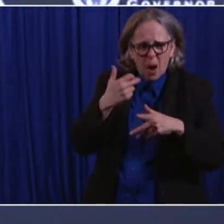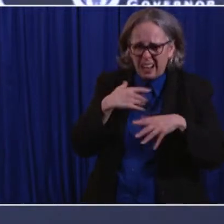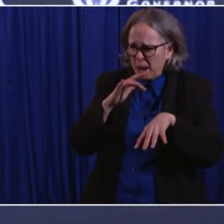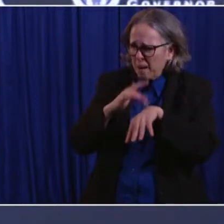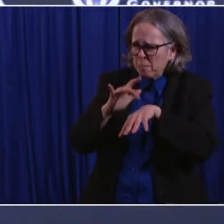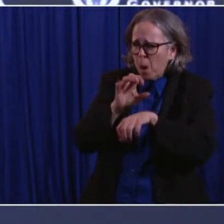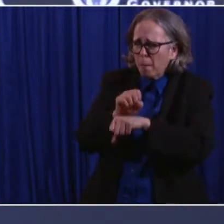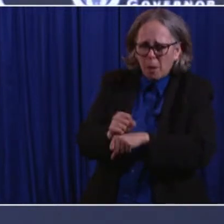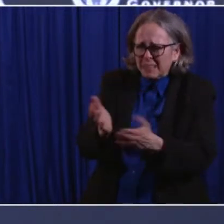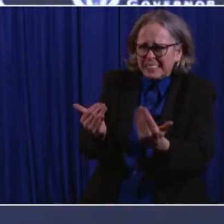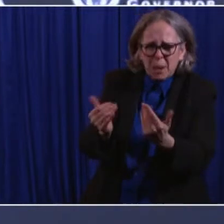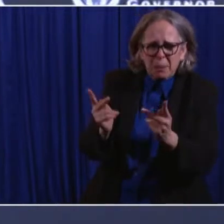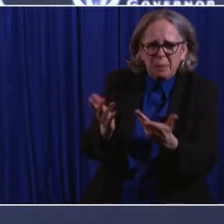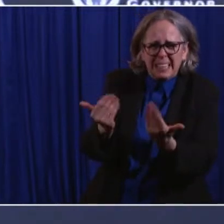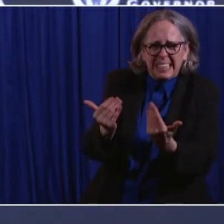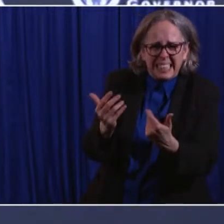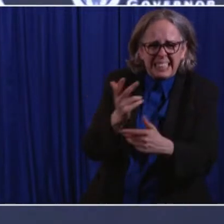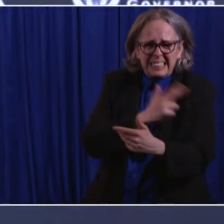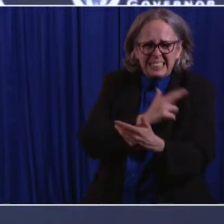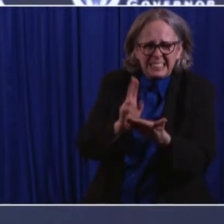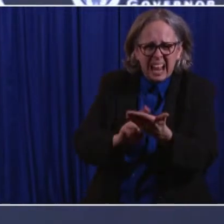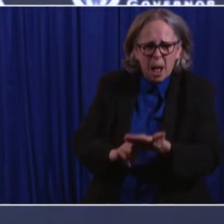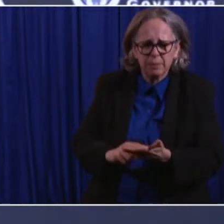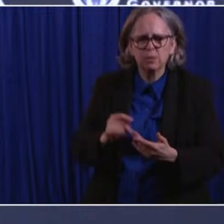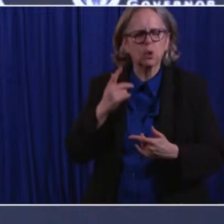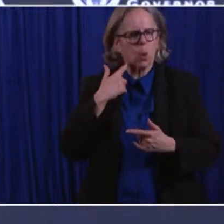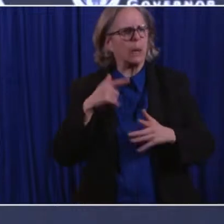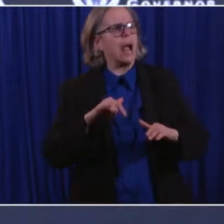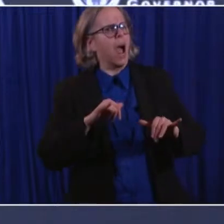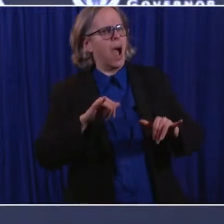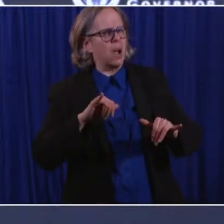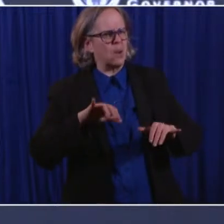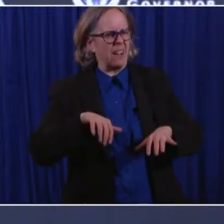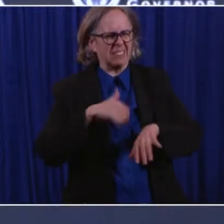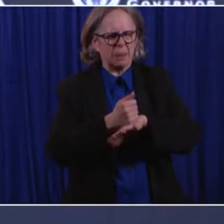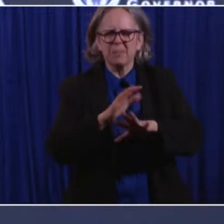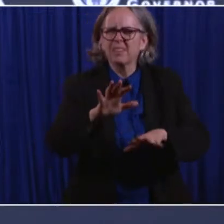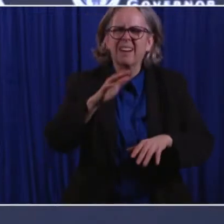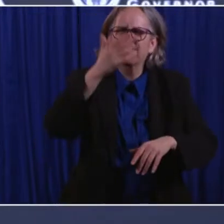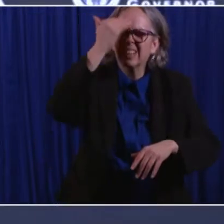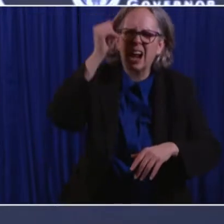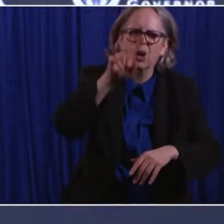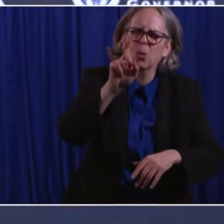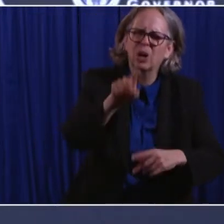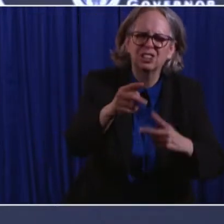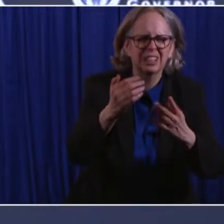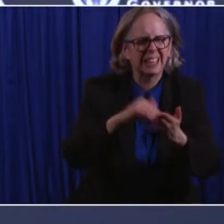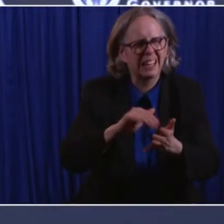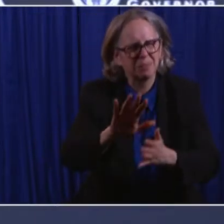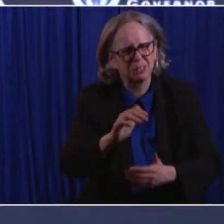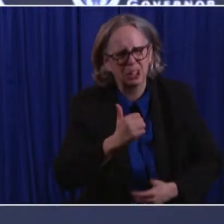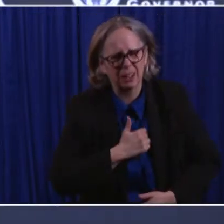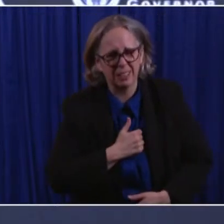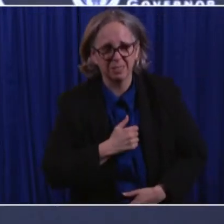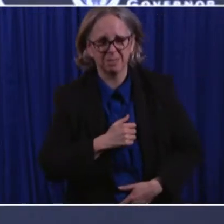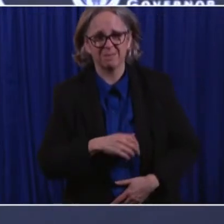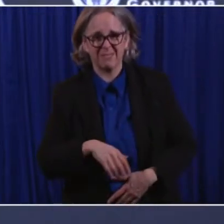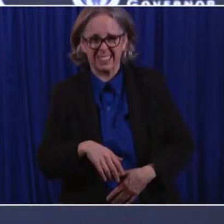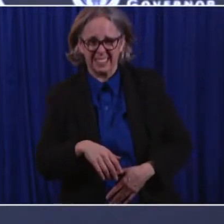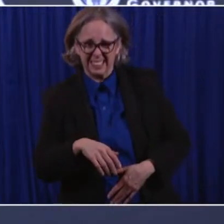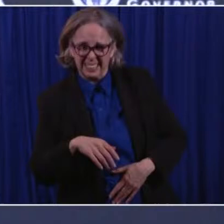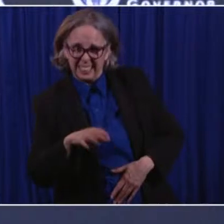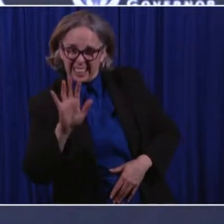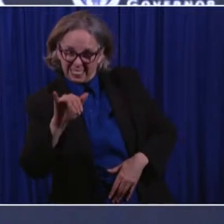well. What was your other question? I'm sorry. Yeah, second question, I think. Yeah, just if that was in your decision if